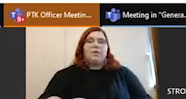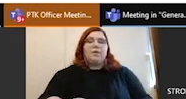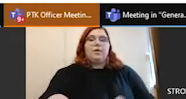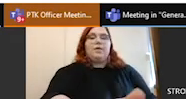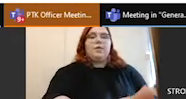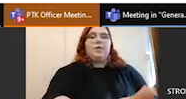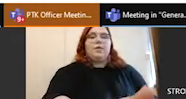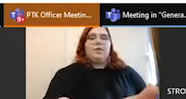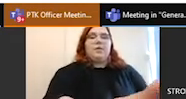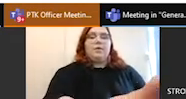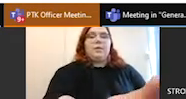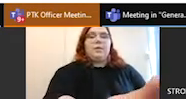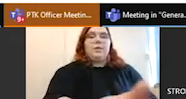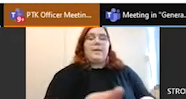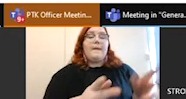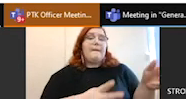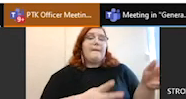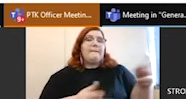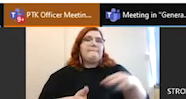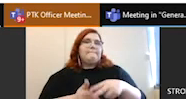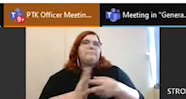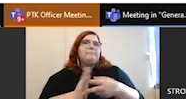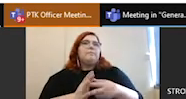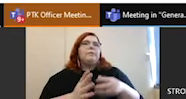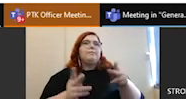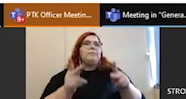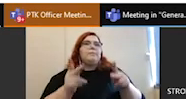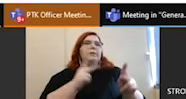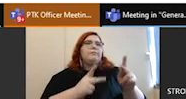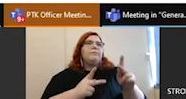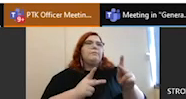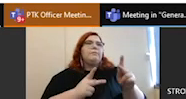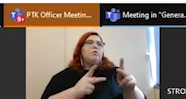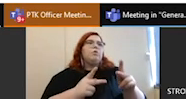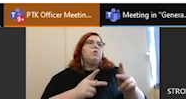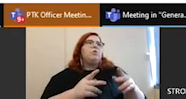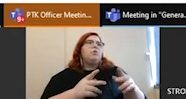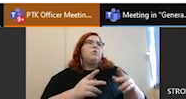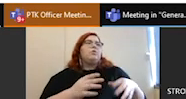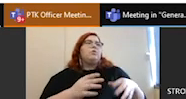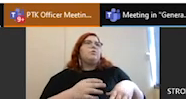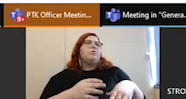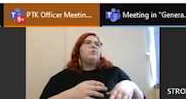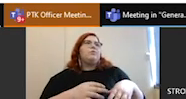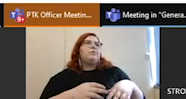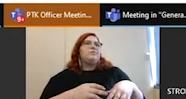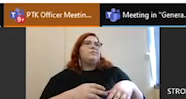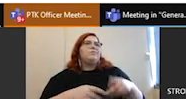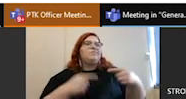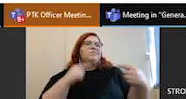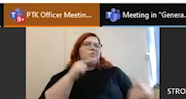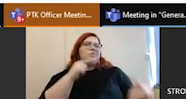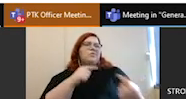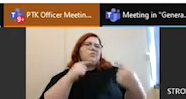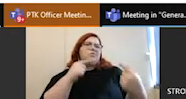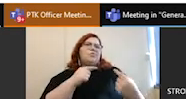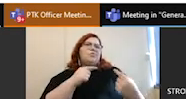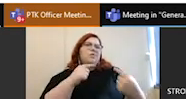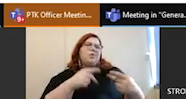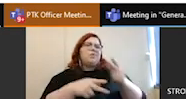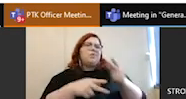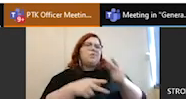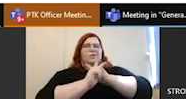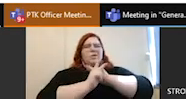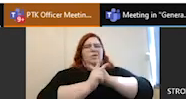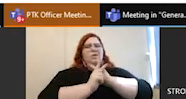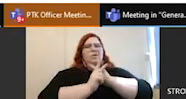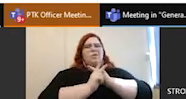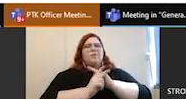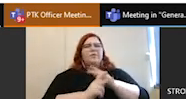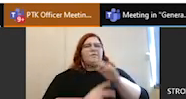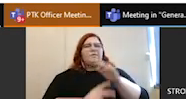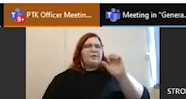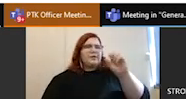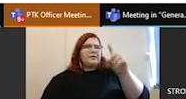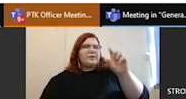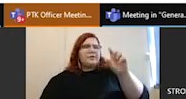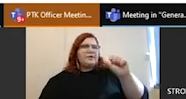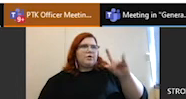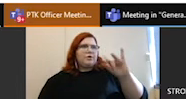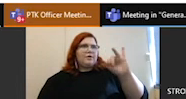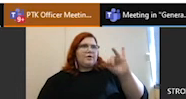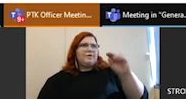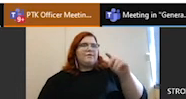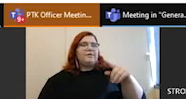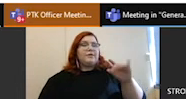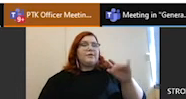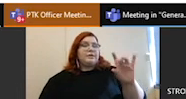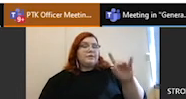for people who struggle with self-care, executive dysfunction, and so on and so forth. So I'm ready for the first question. And have you eaten